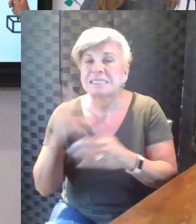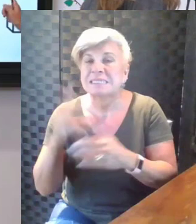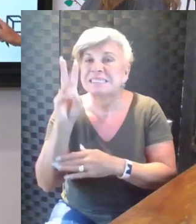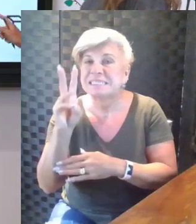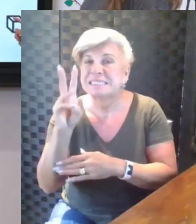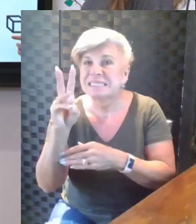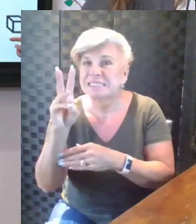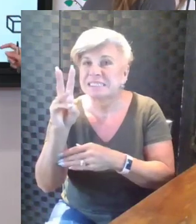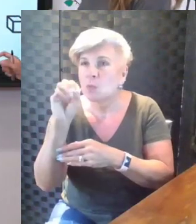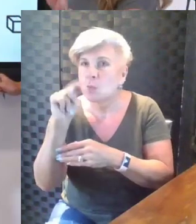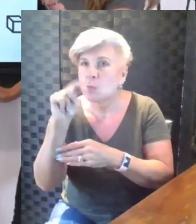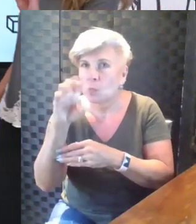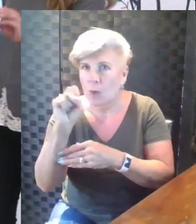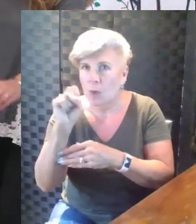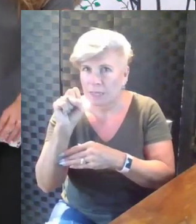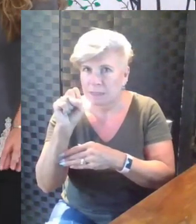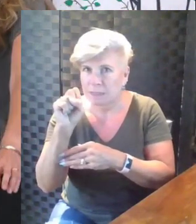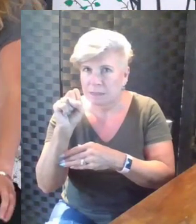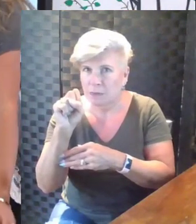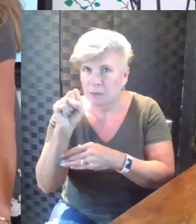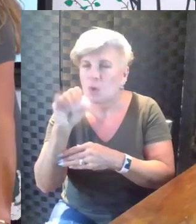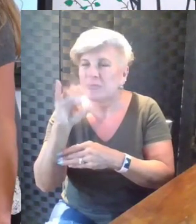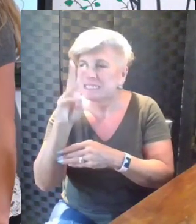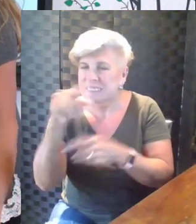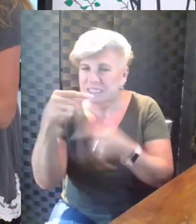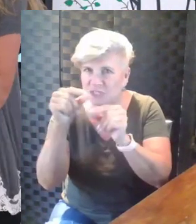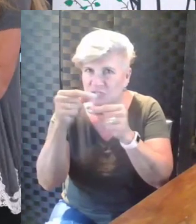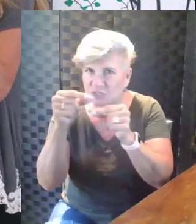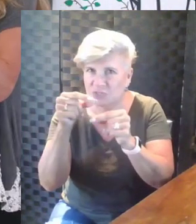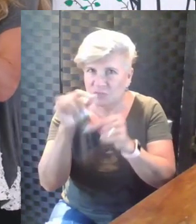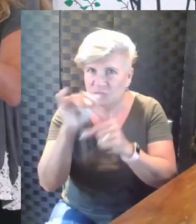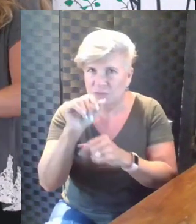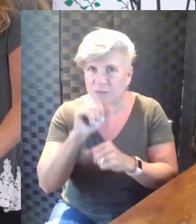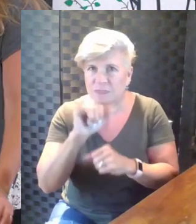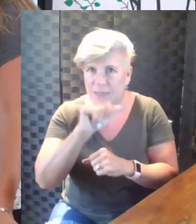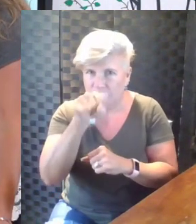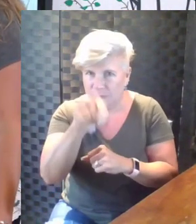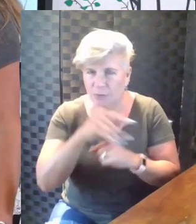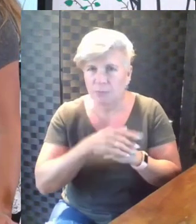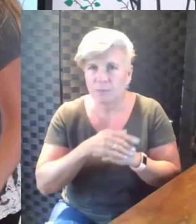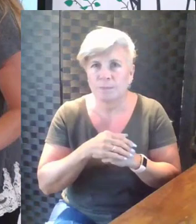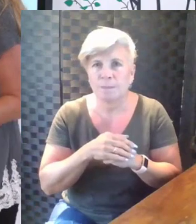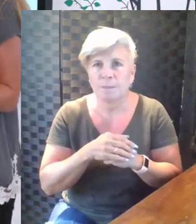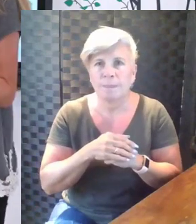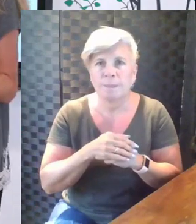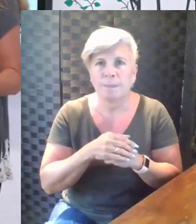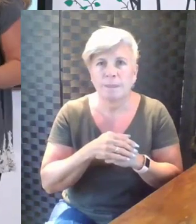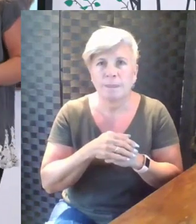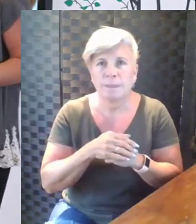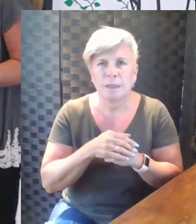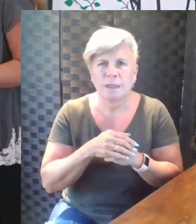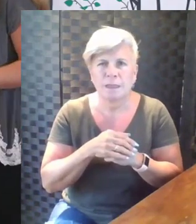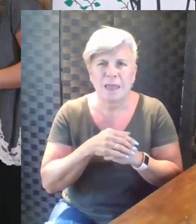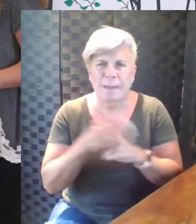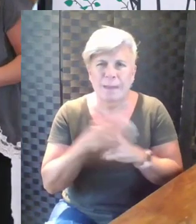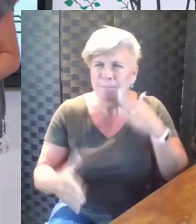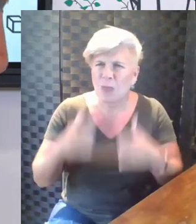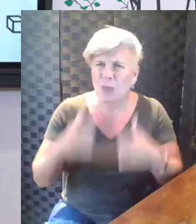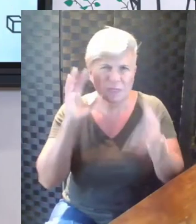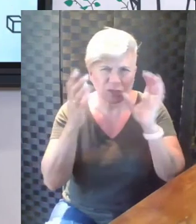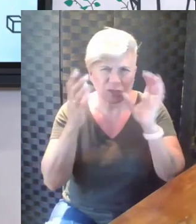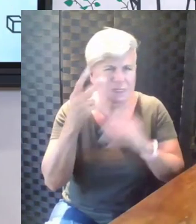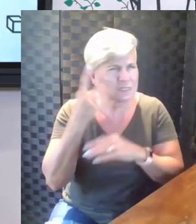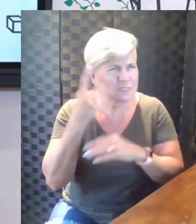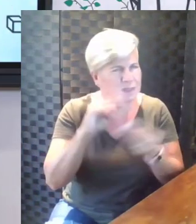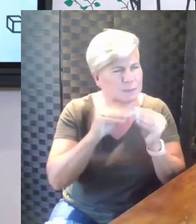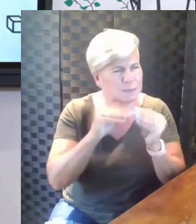6 ones, or 6 little cubes, like what we practiced with these. And he was getting confused because he saw the